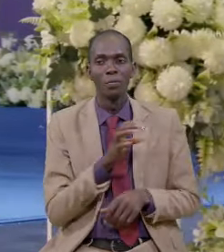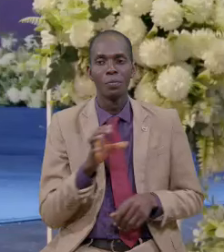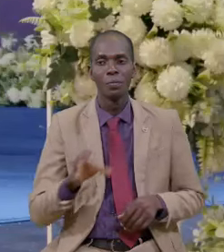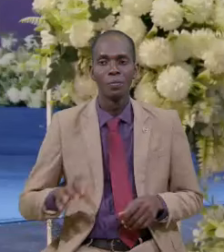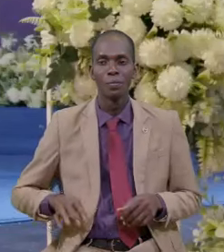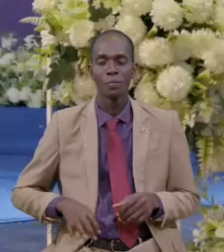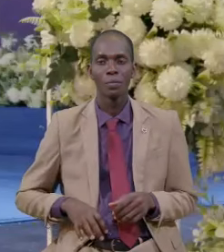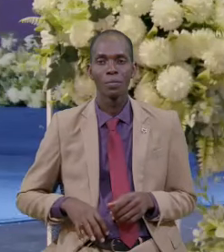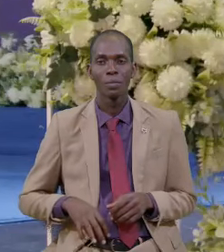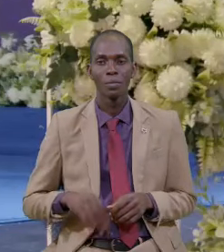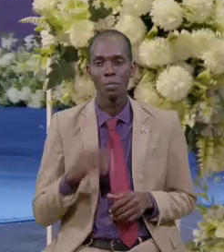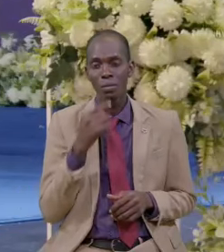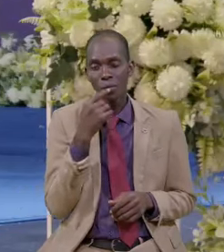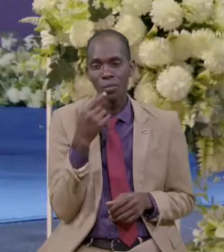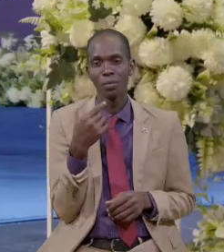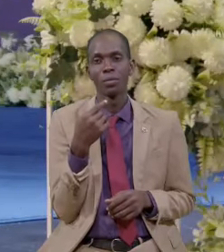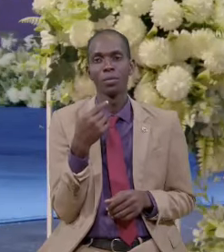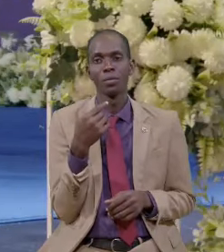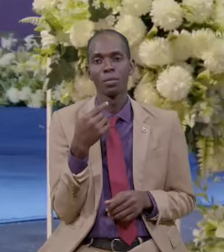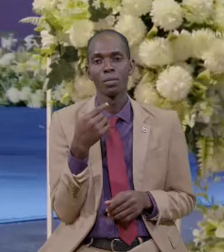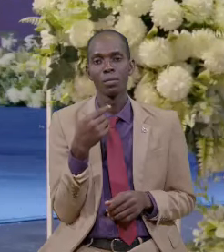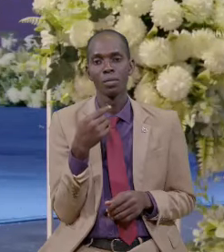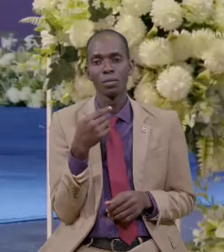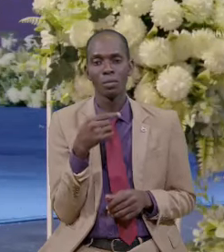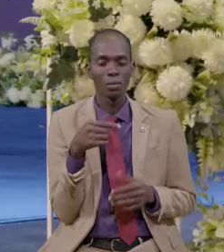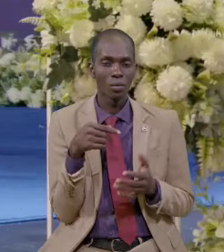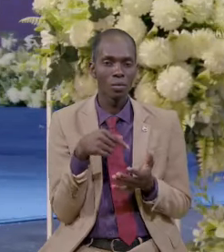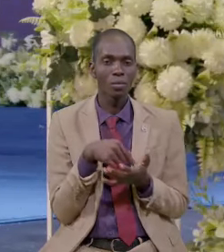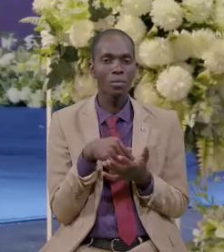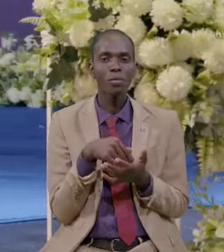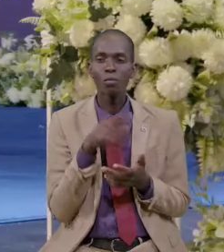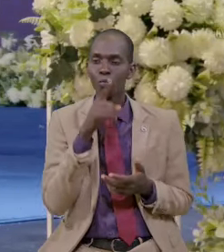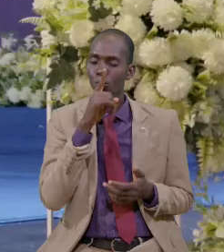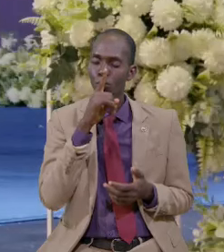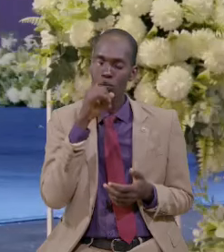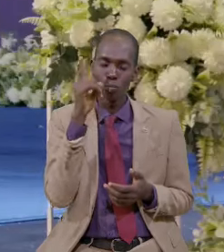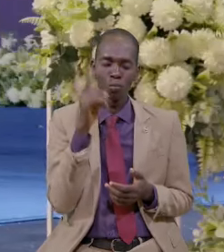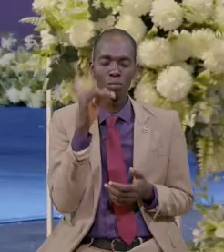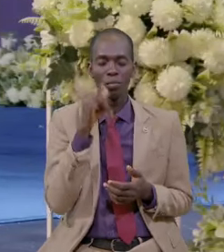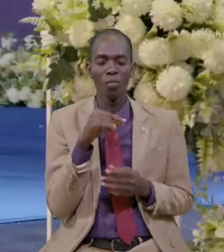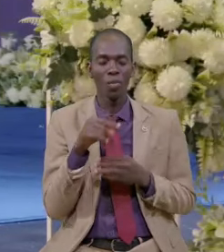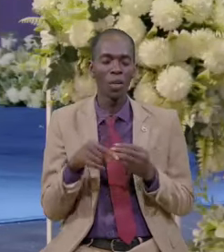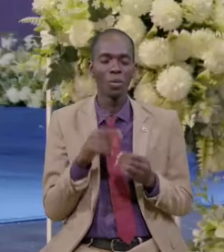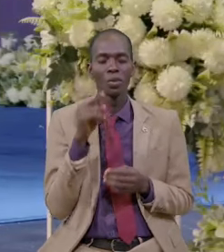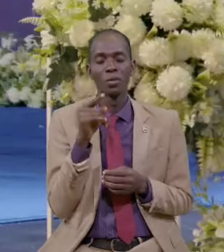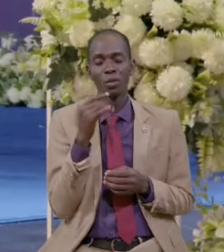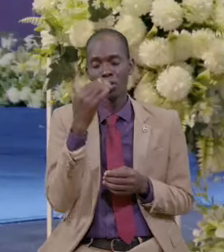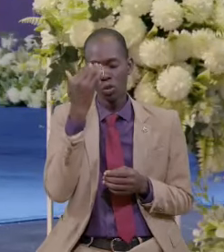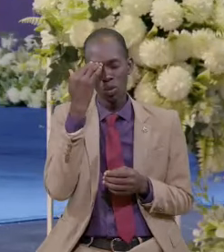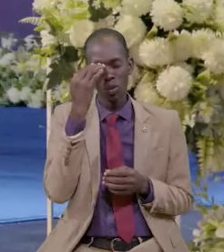say this assuredly about you? Knowing all your